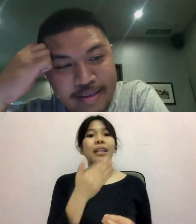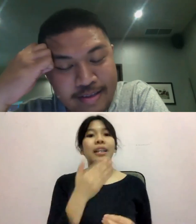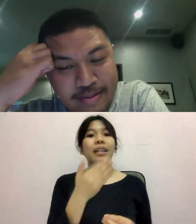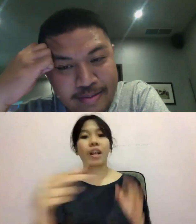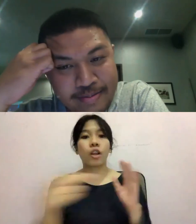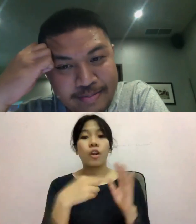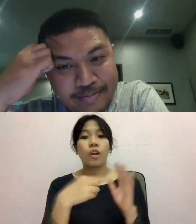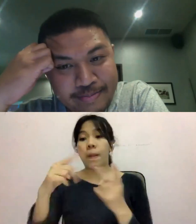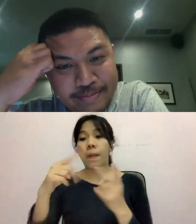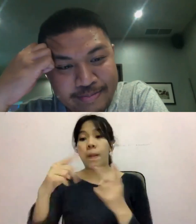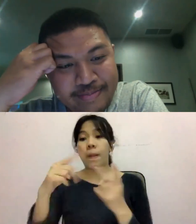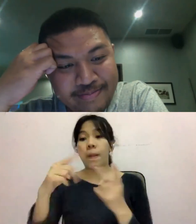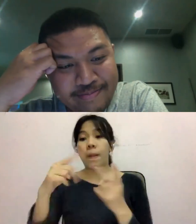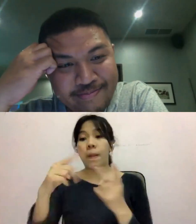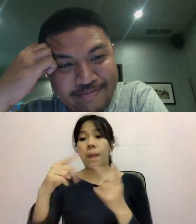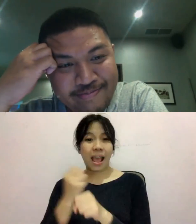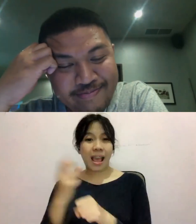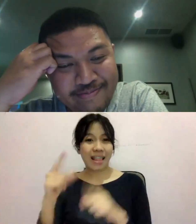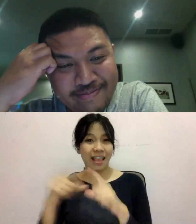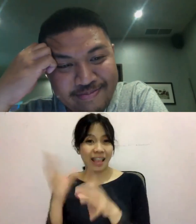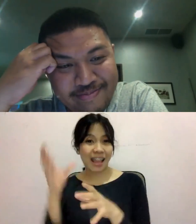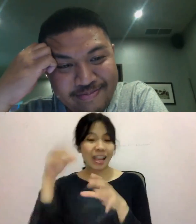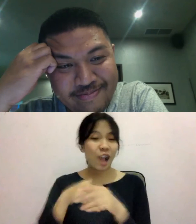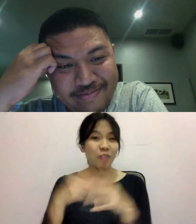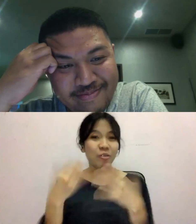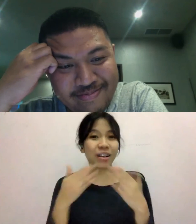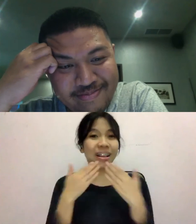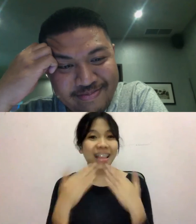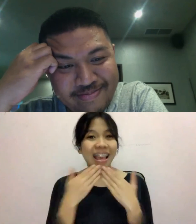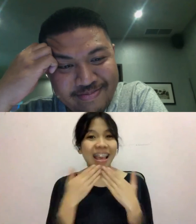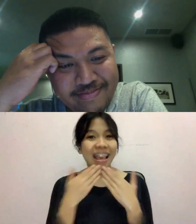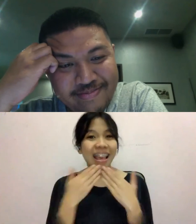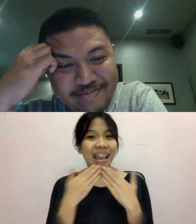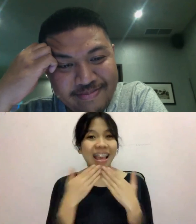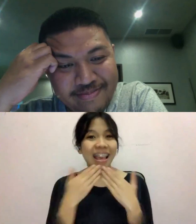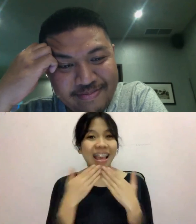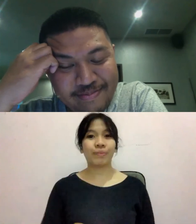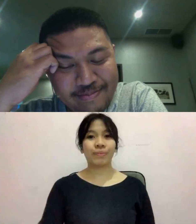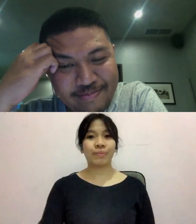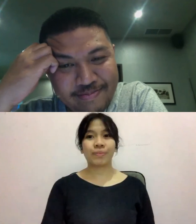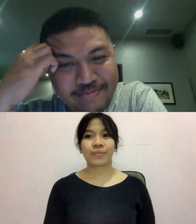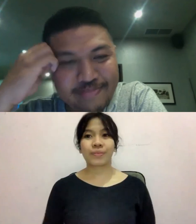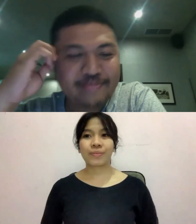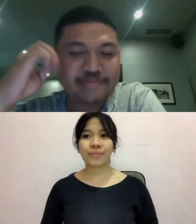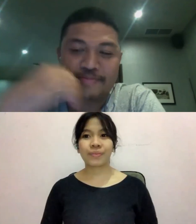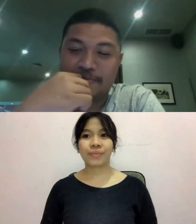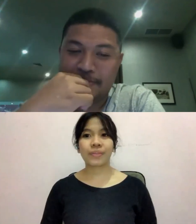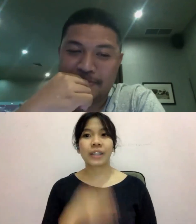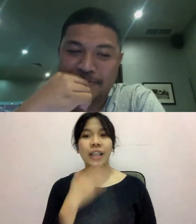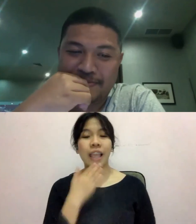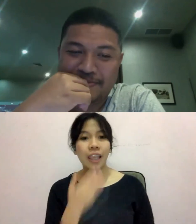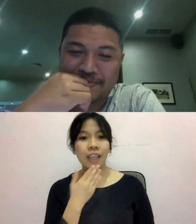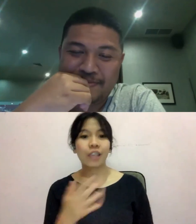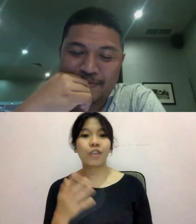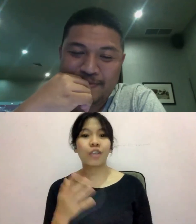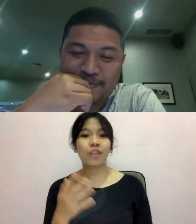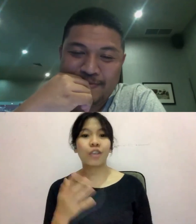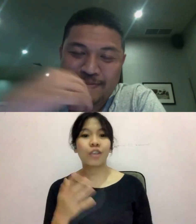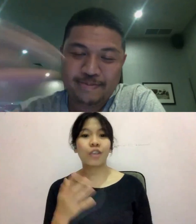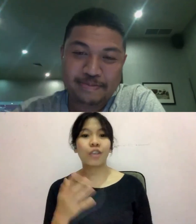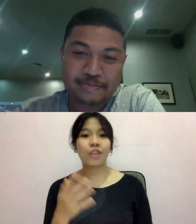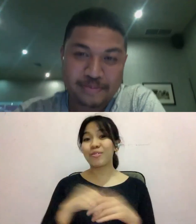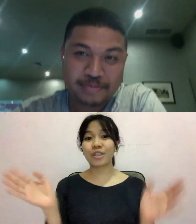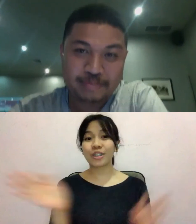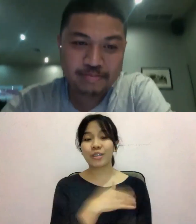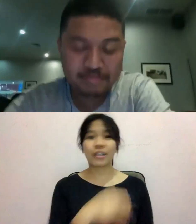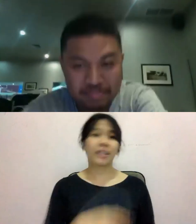you, and keep doing the good work that we all are doing. And thank you for being here. Okay, thank